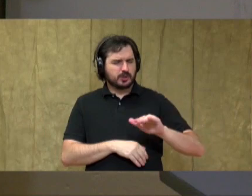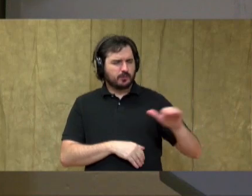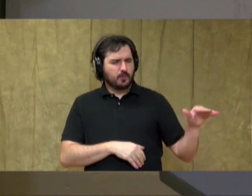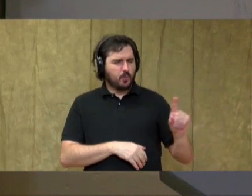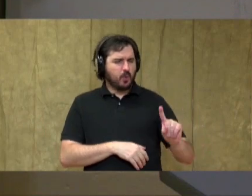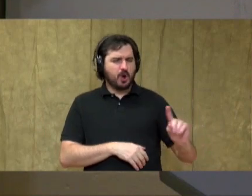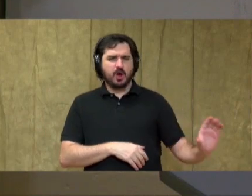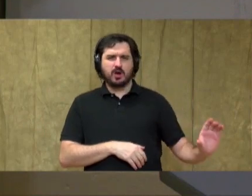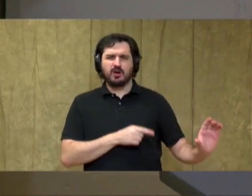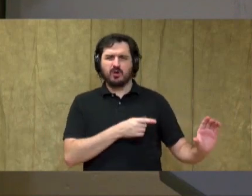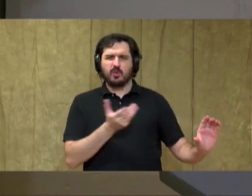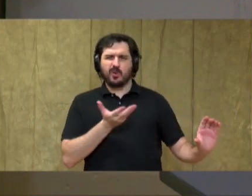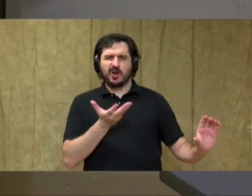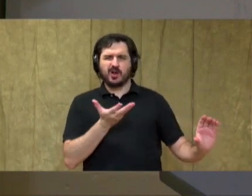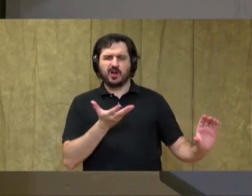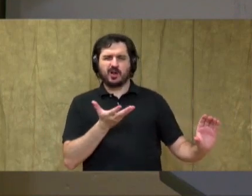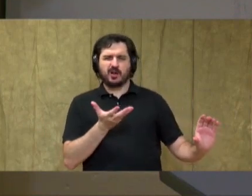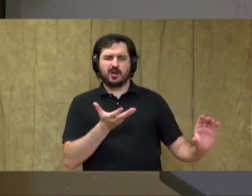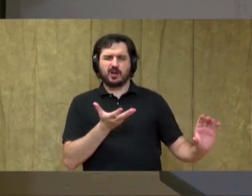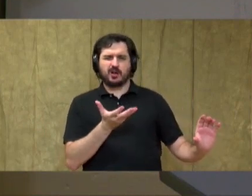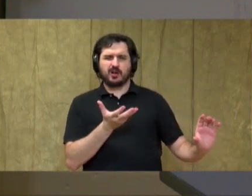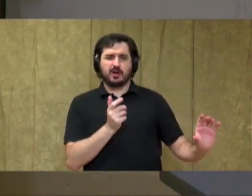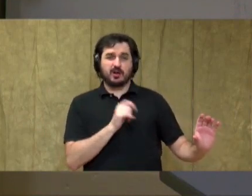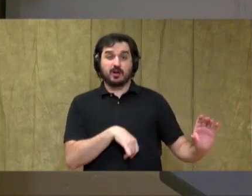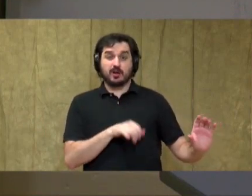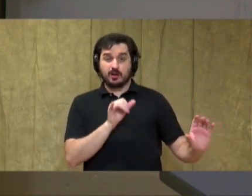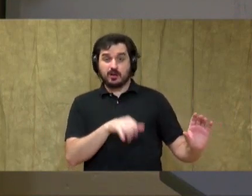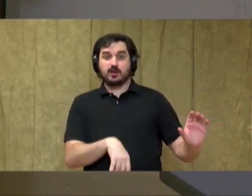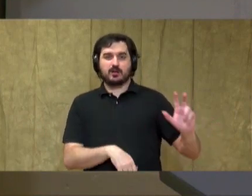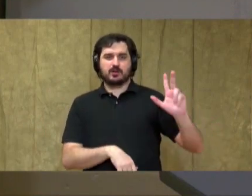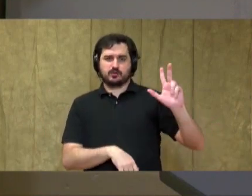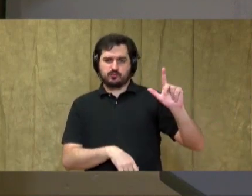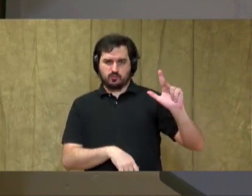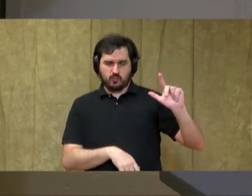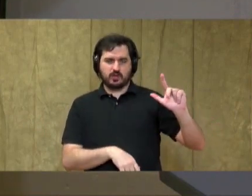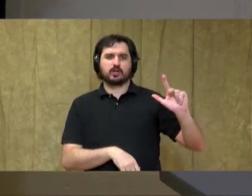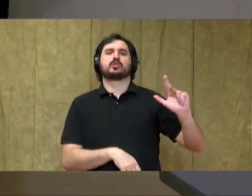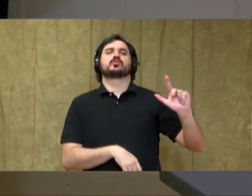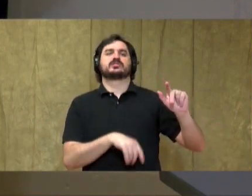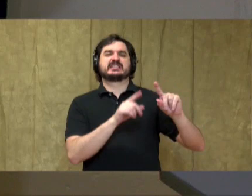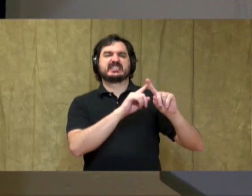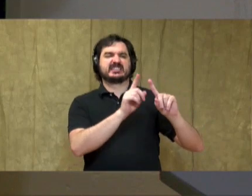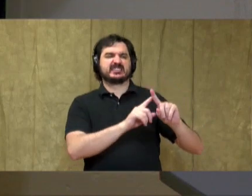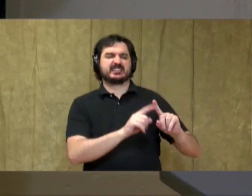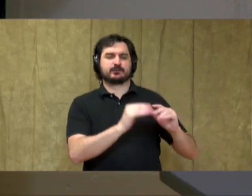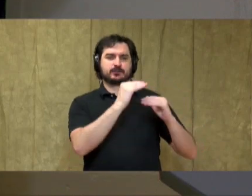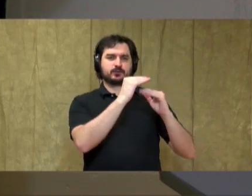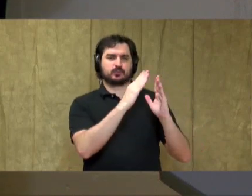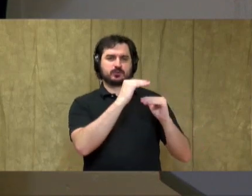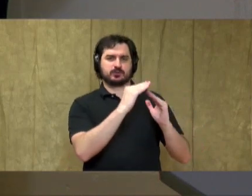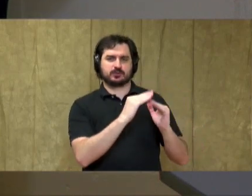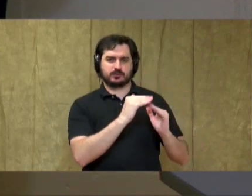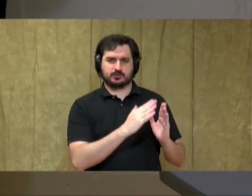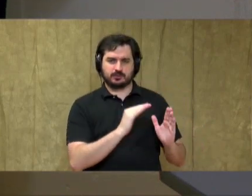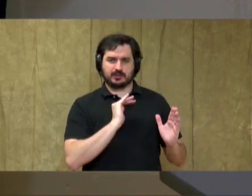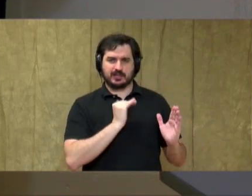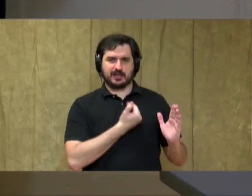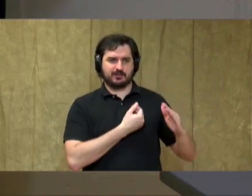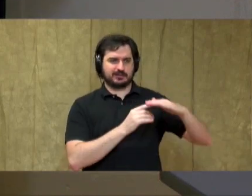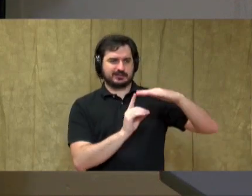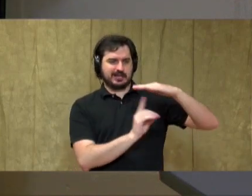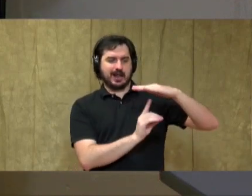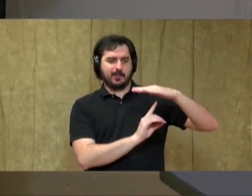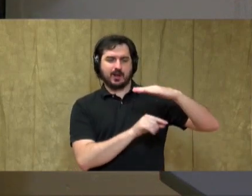What is 23 hundredths? That's 23 units, right? Our denominator, 100, tells